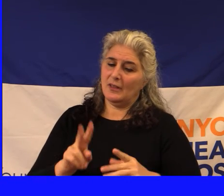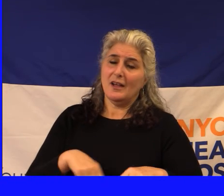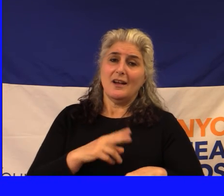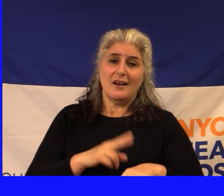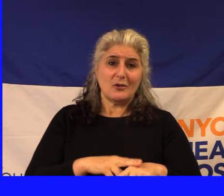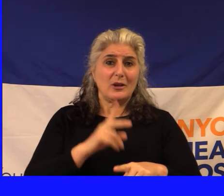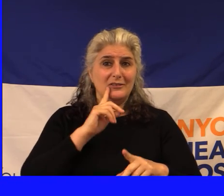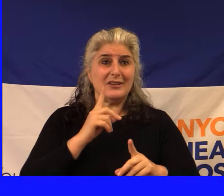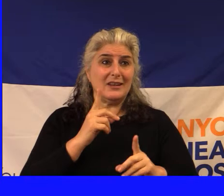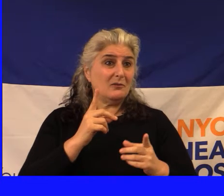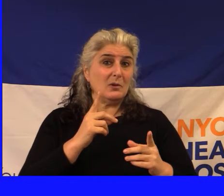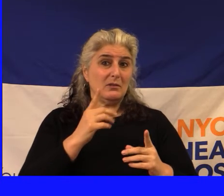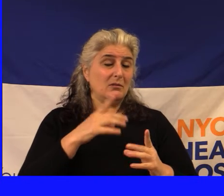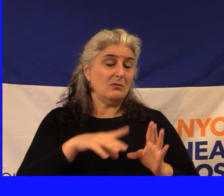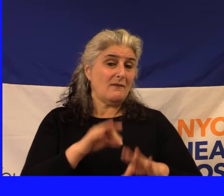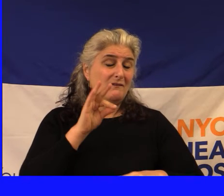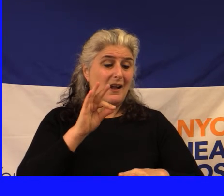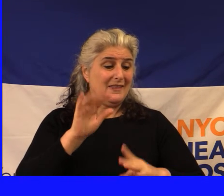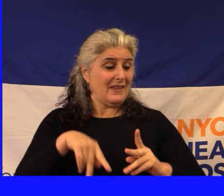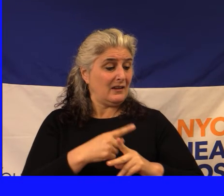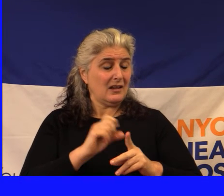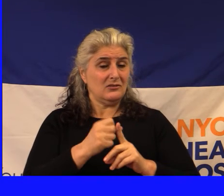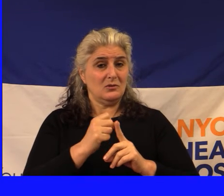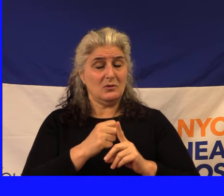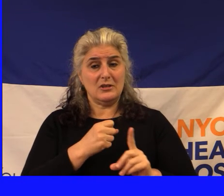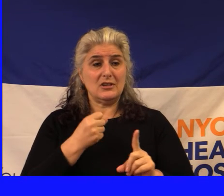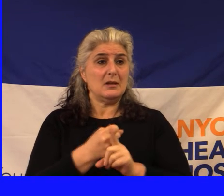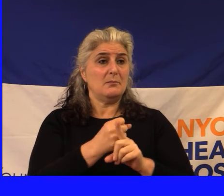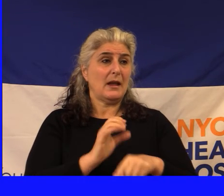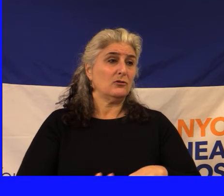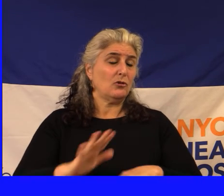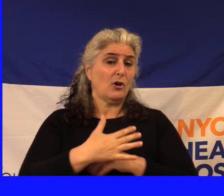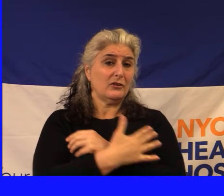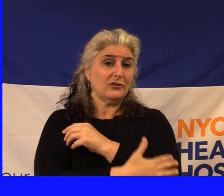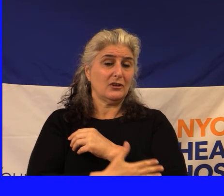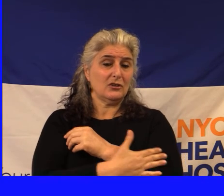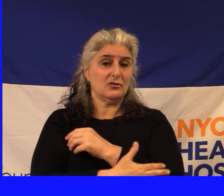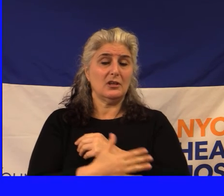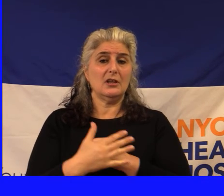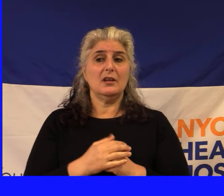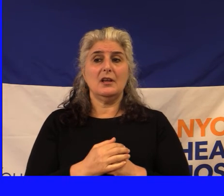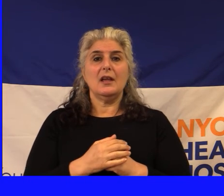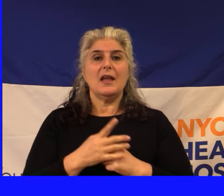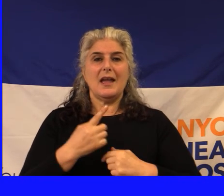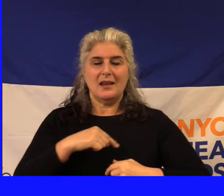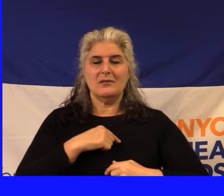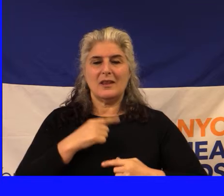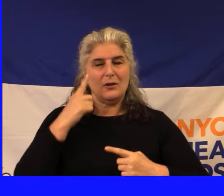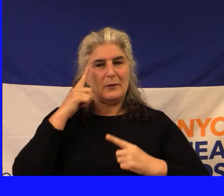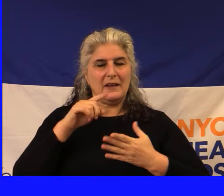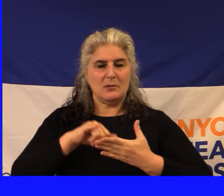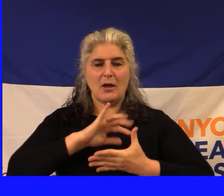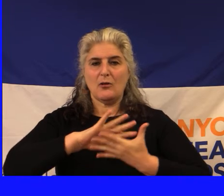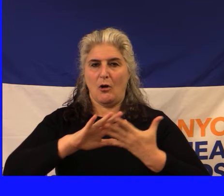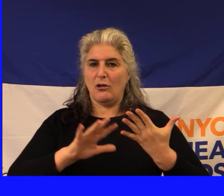country. And CMS is taking this into account.